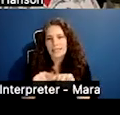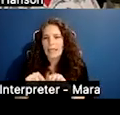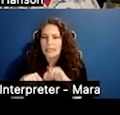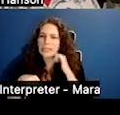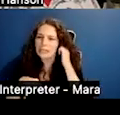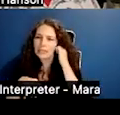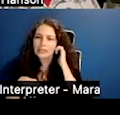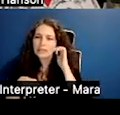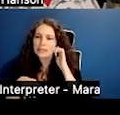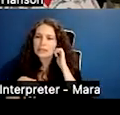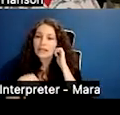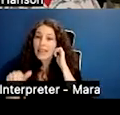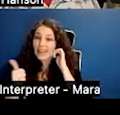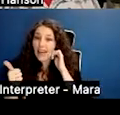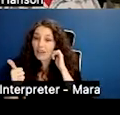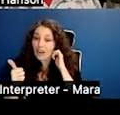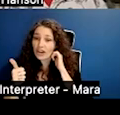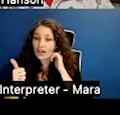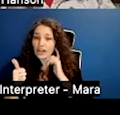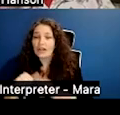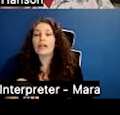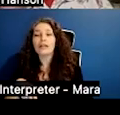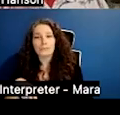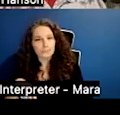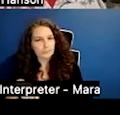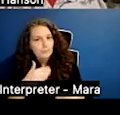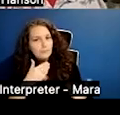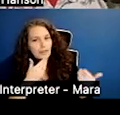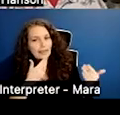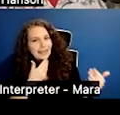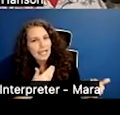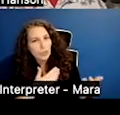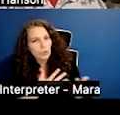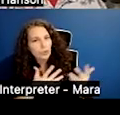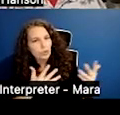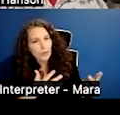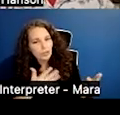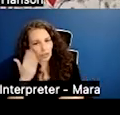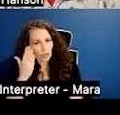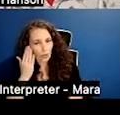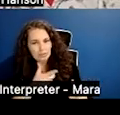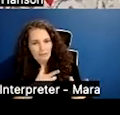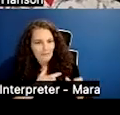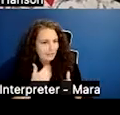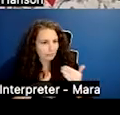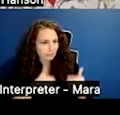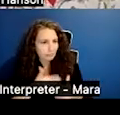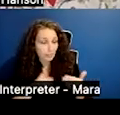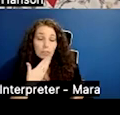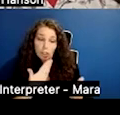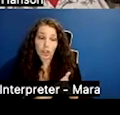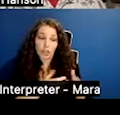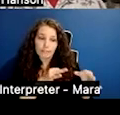Okay. Anything else? Alan, thank you very much for that really fast but very good overview of all that